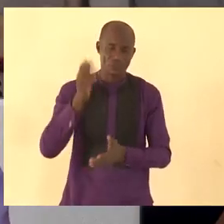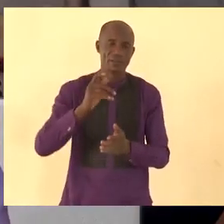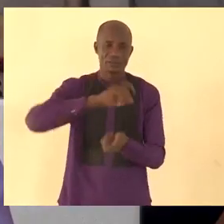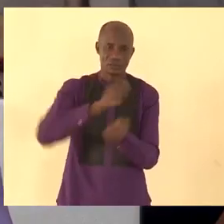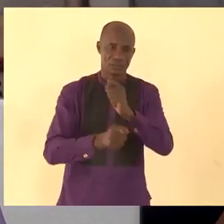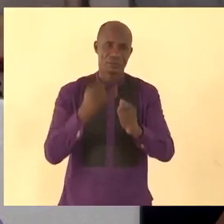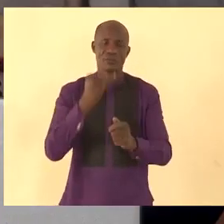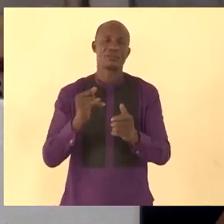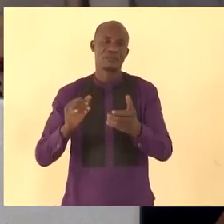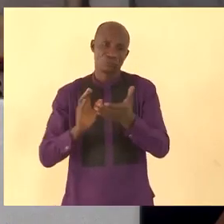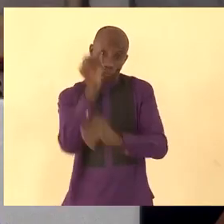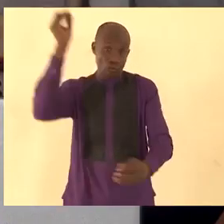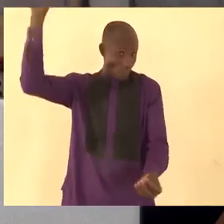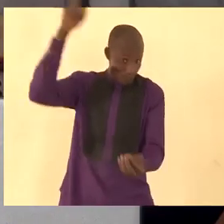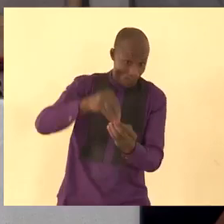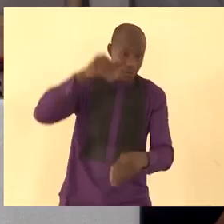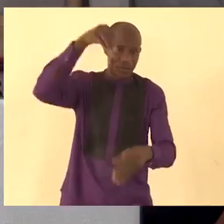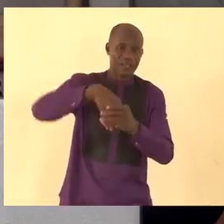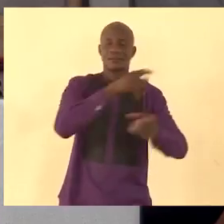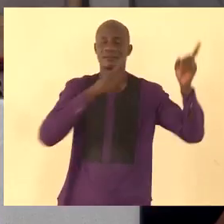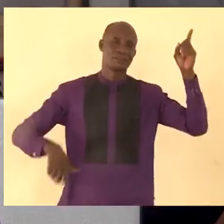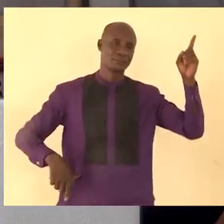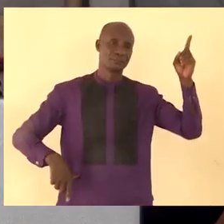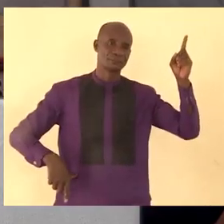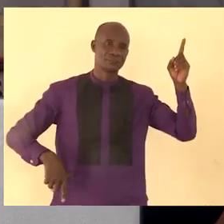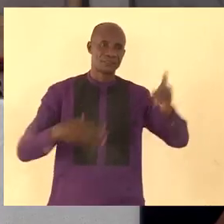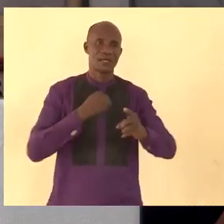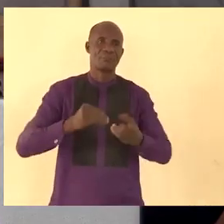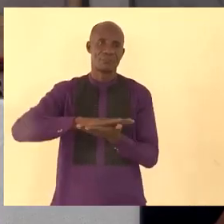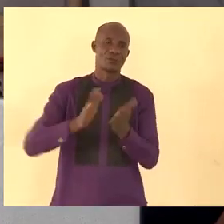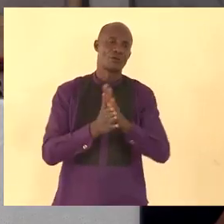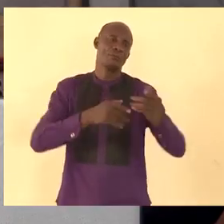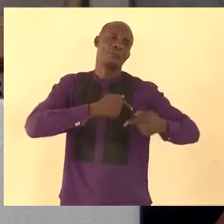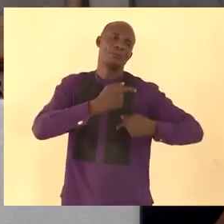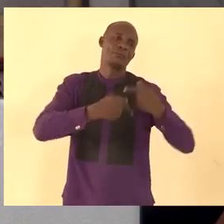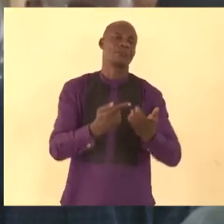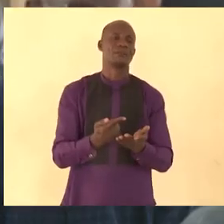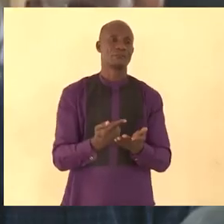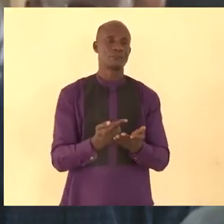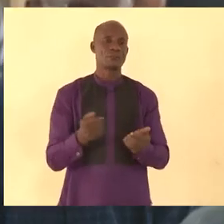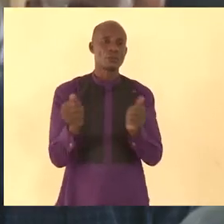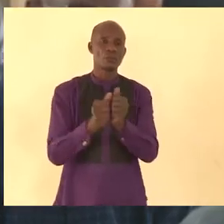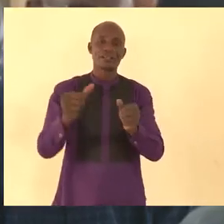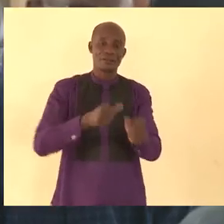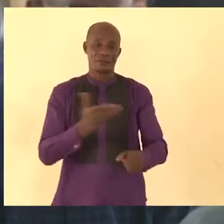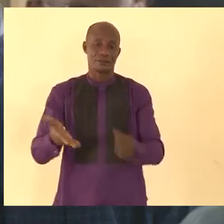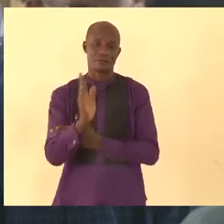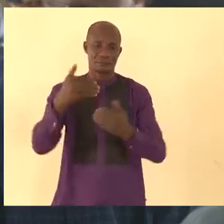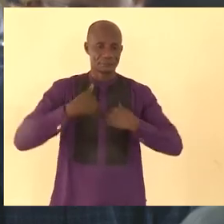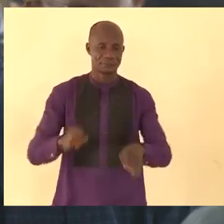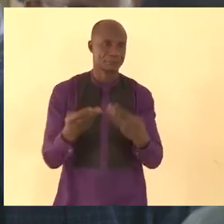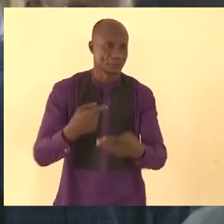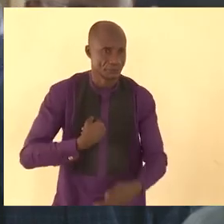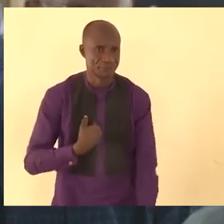you trust more in the Lord. Yes. Okay. And then I'm more generous with everything God has given